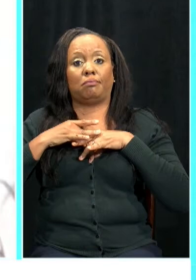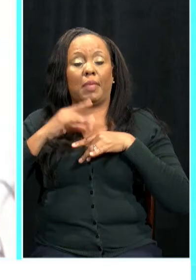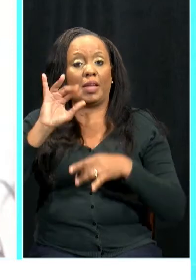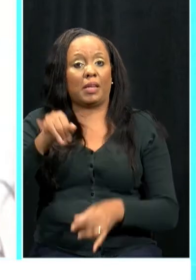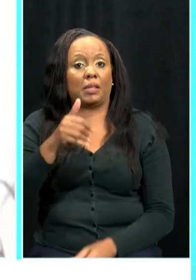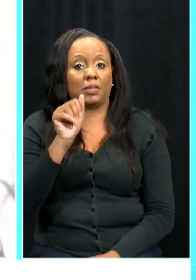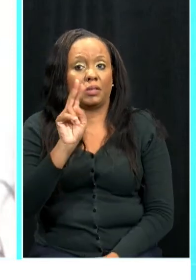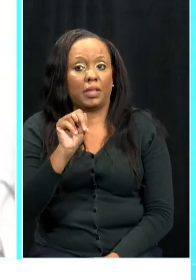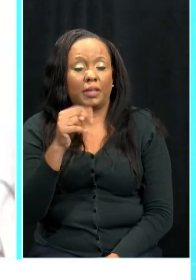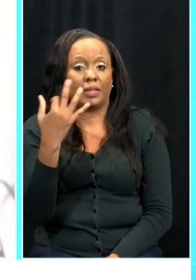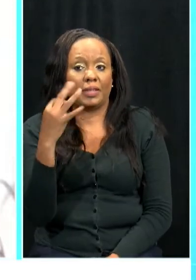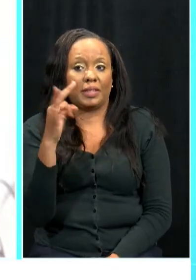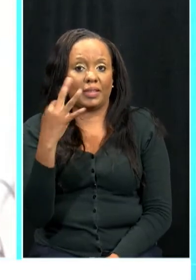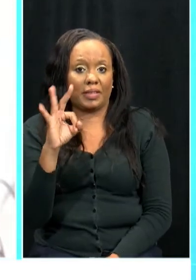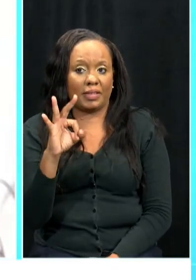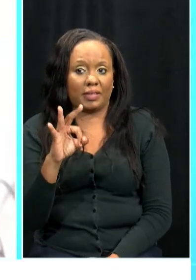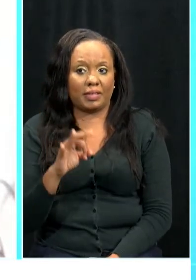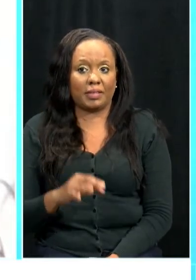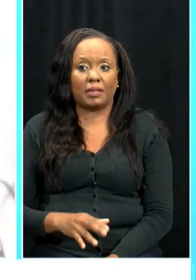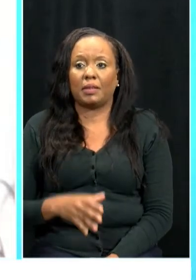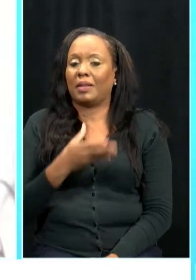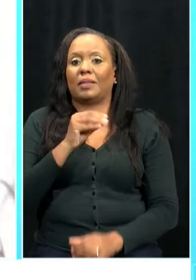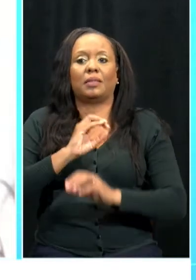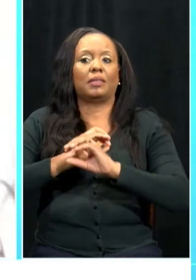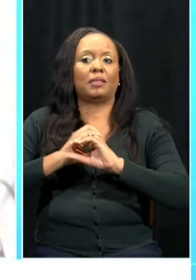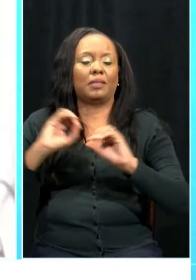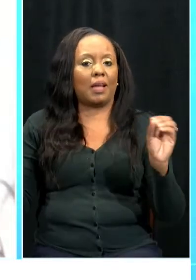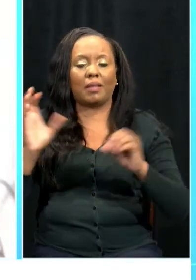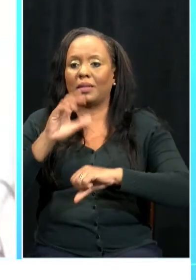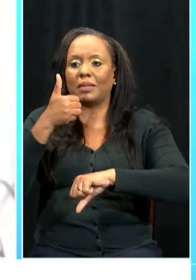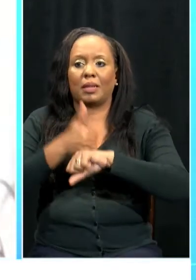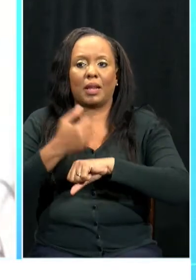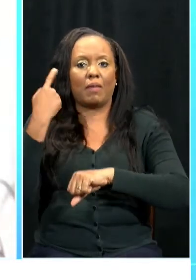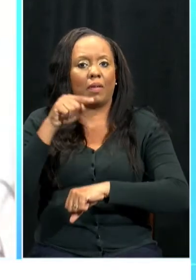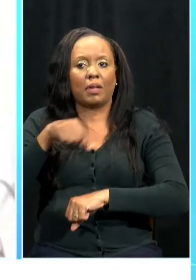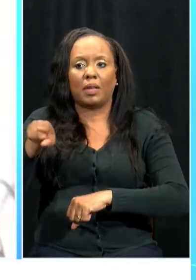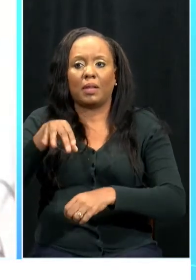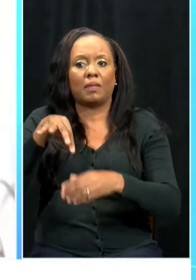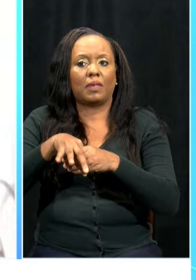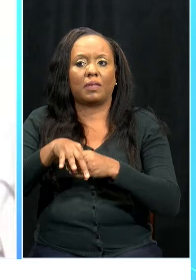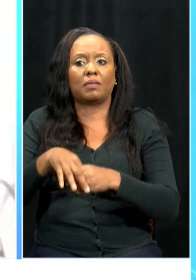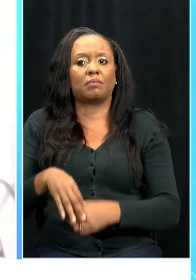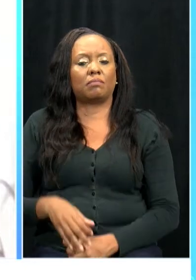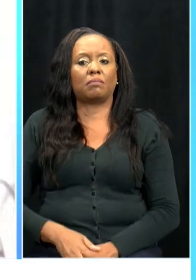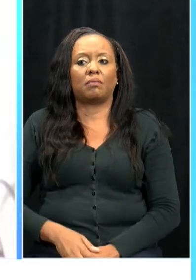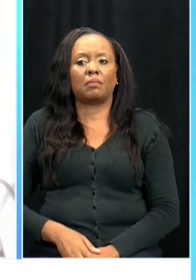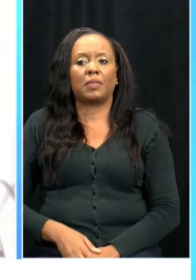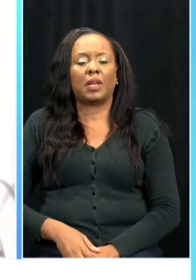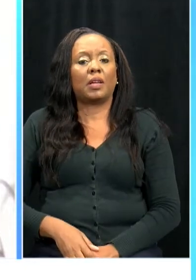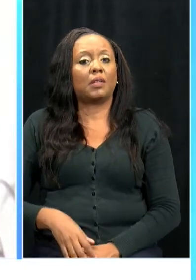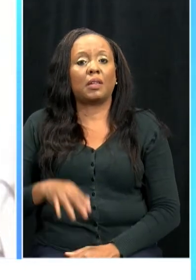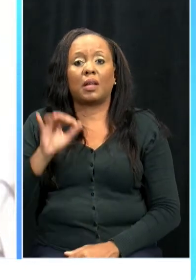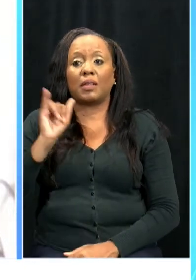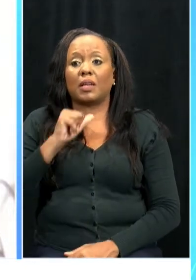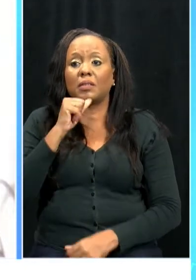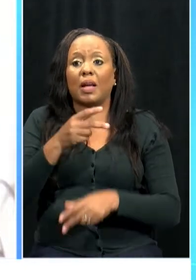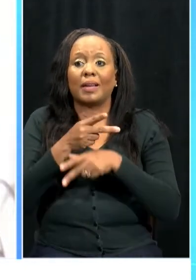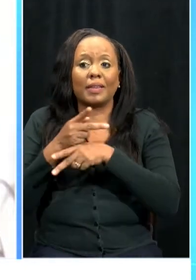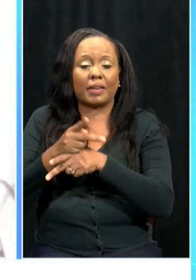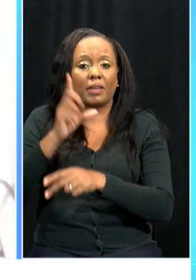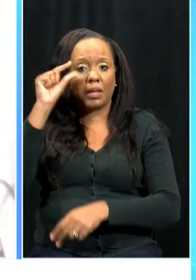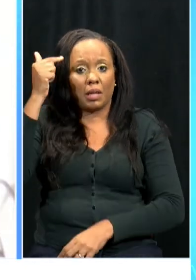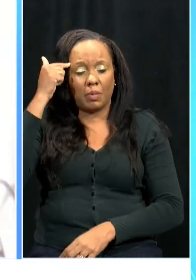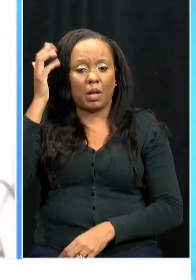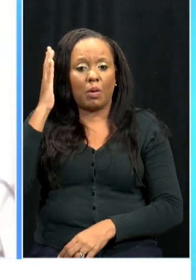January. And we have put nothing in place to accommodate them. That is not a caring government. And of course, it will affect